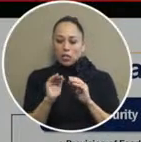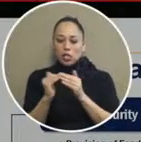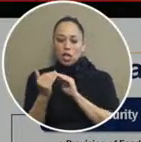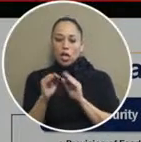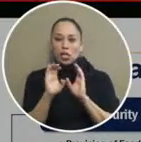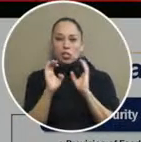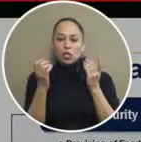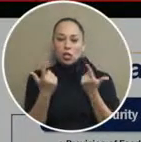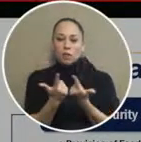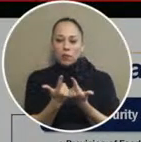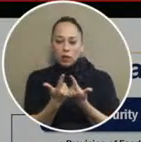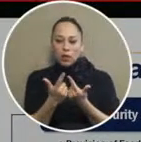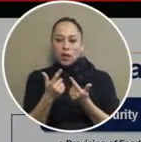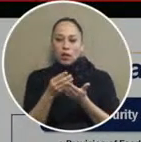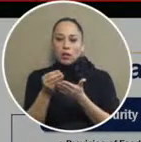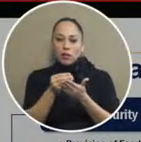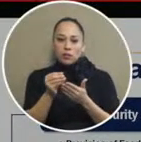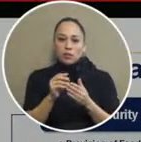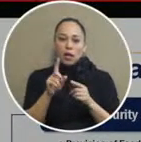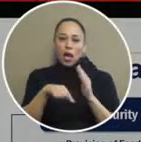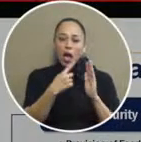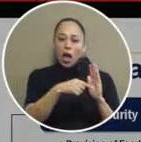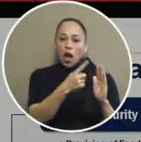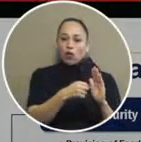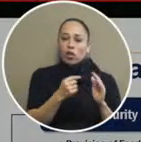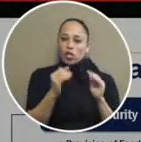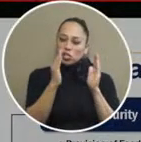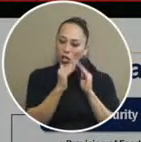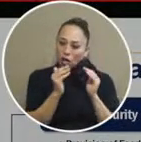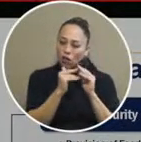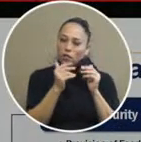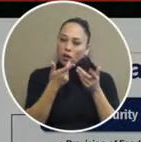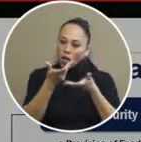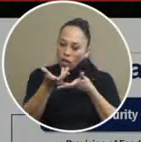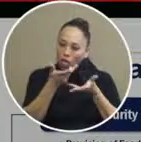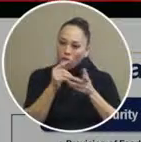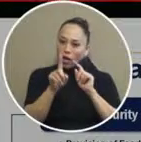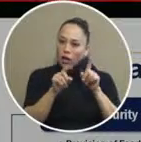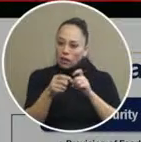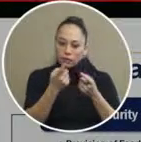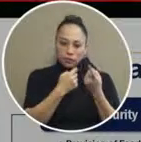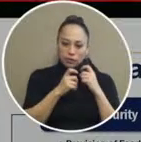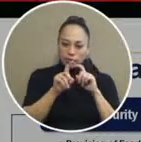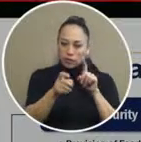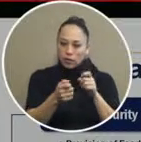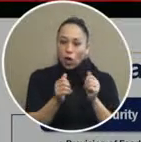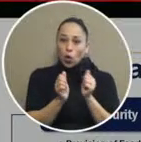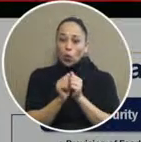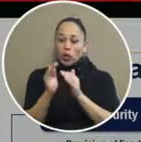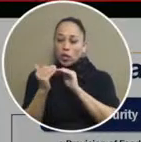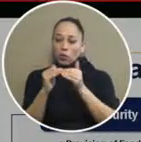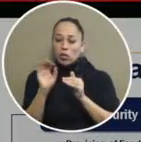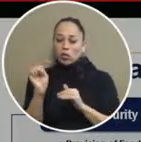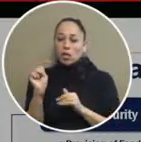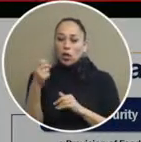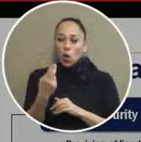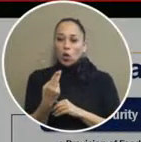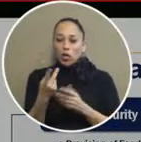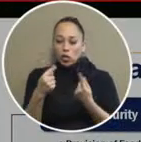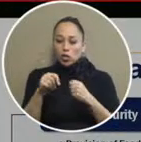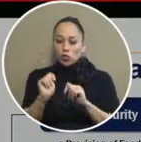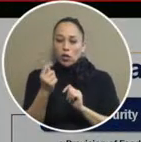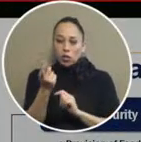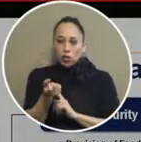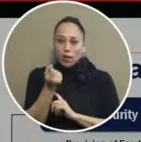have spent countless hours in conference and consultation with our community stakeholders, trying to